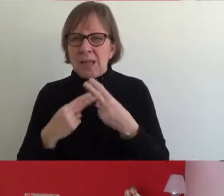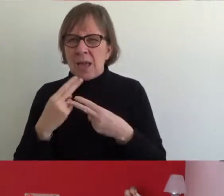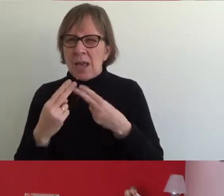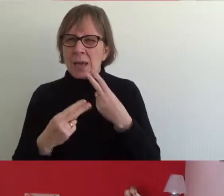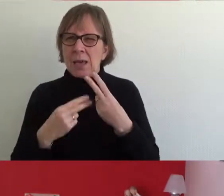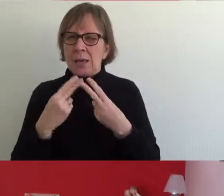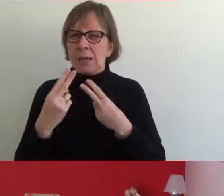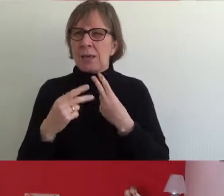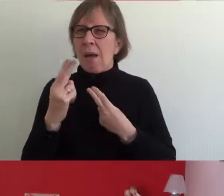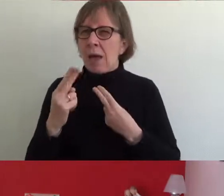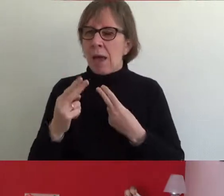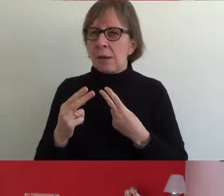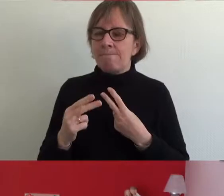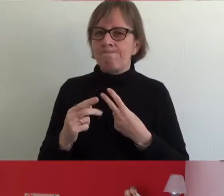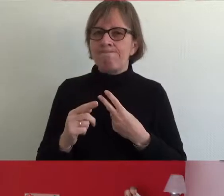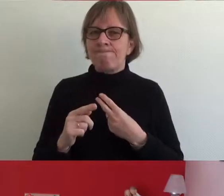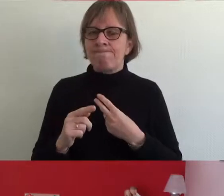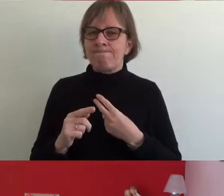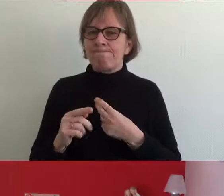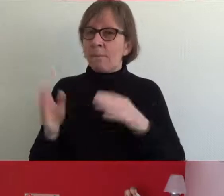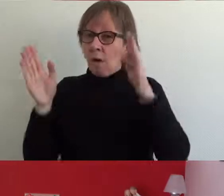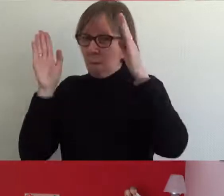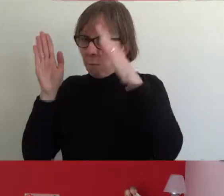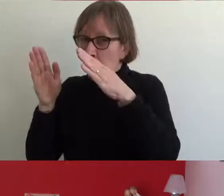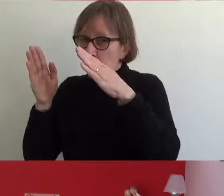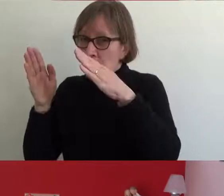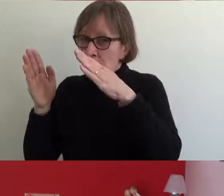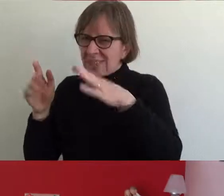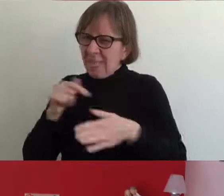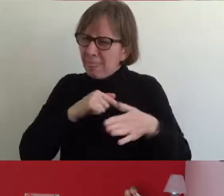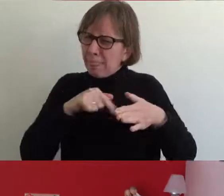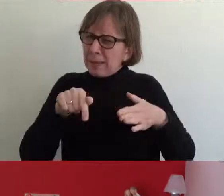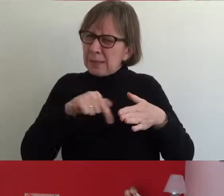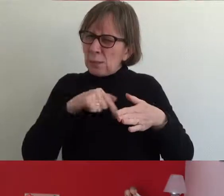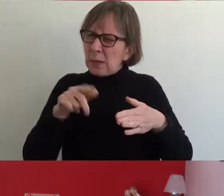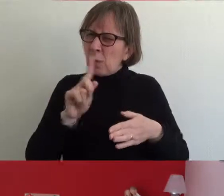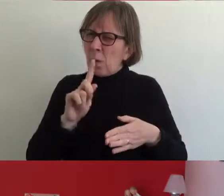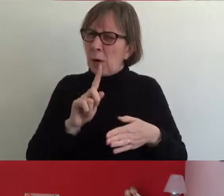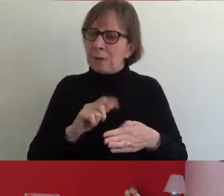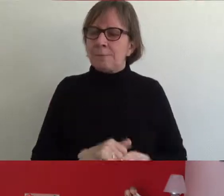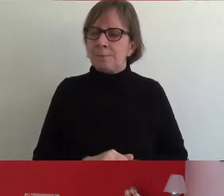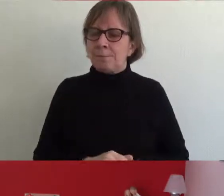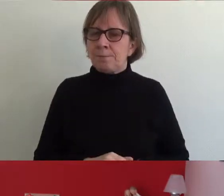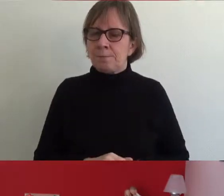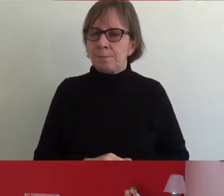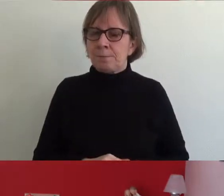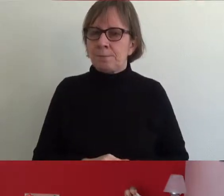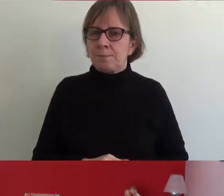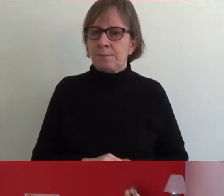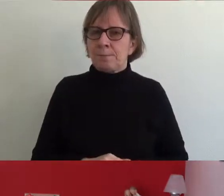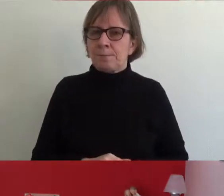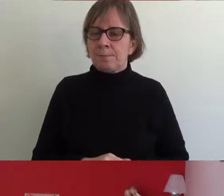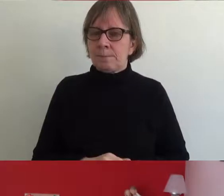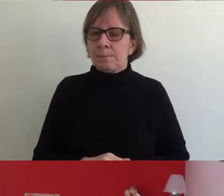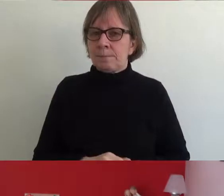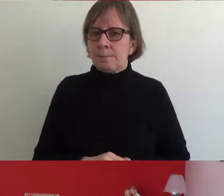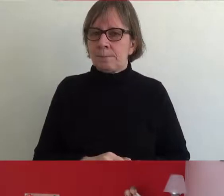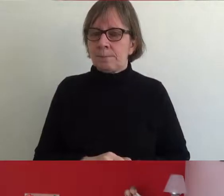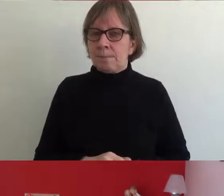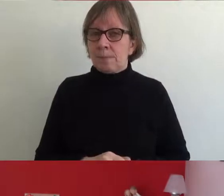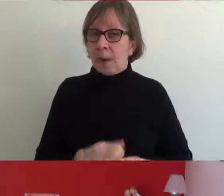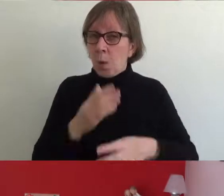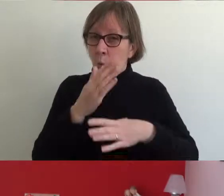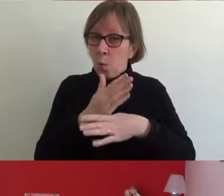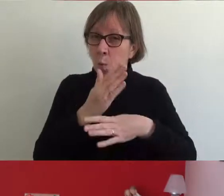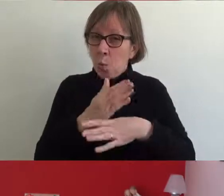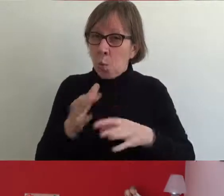We're going to sing another song together. The focus of the Week of Prayer for Christian Unity this week has been very